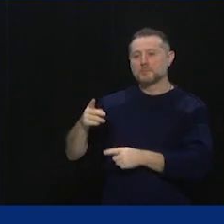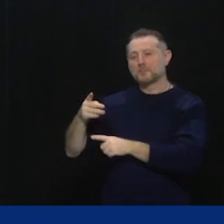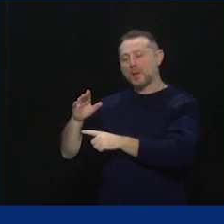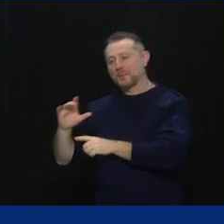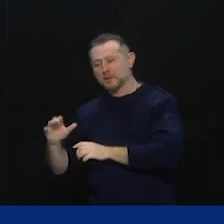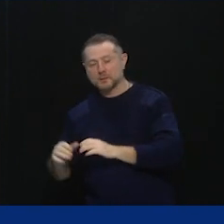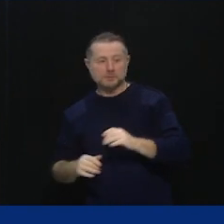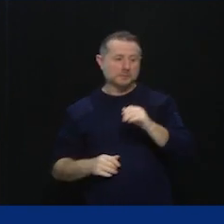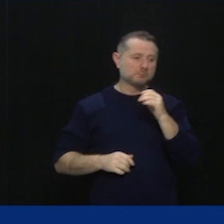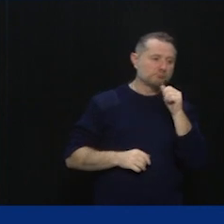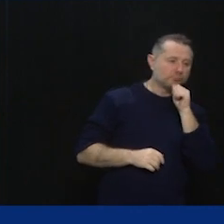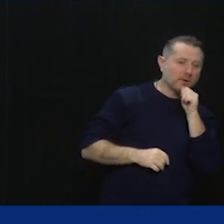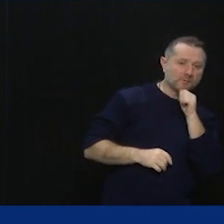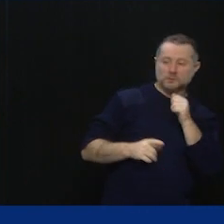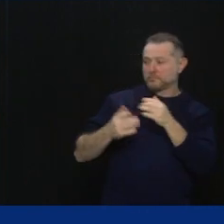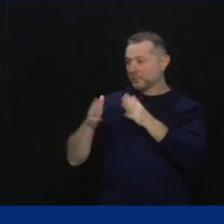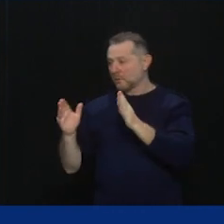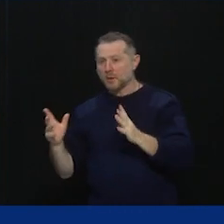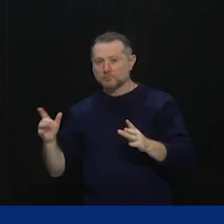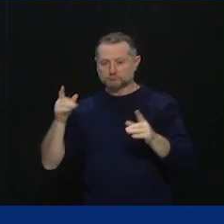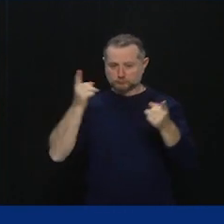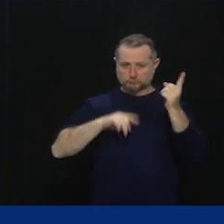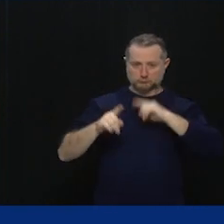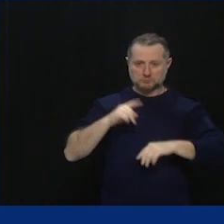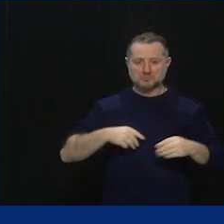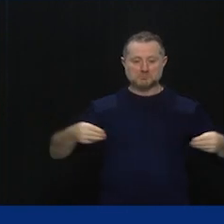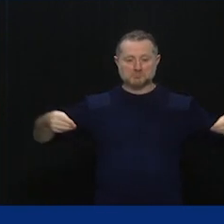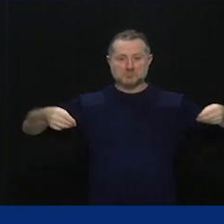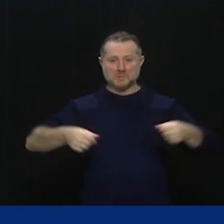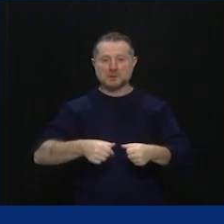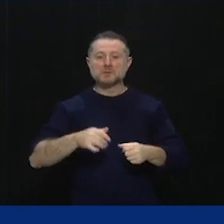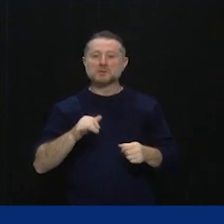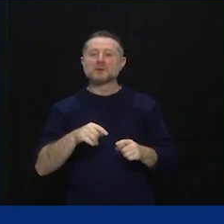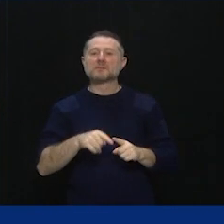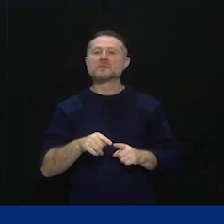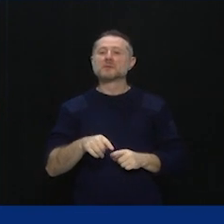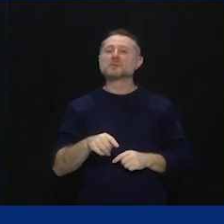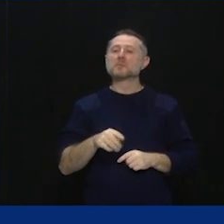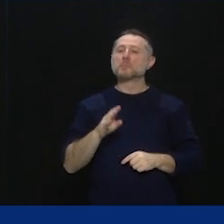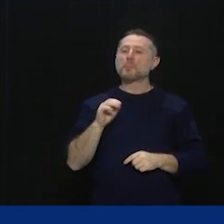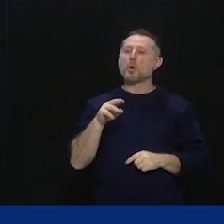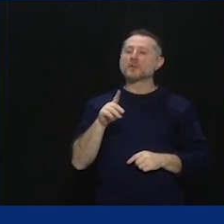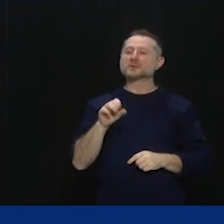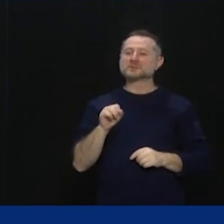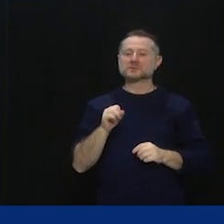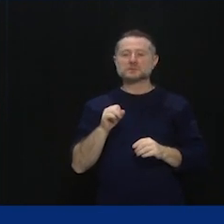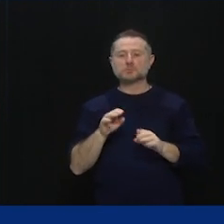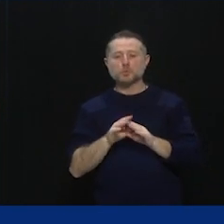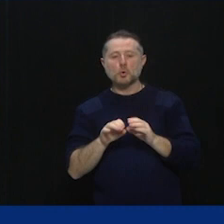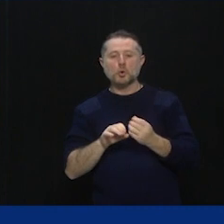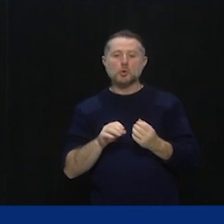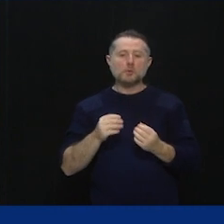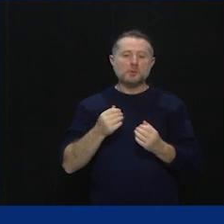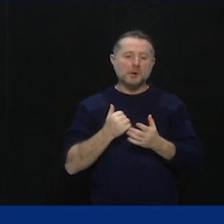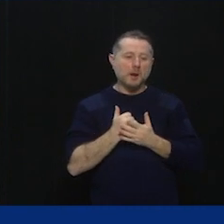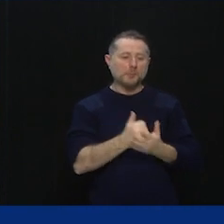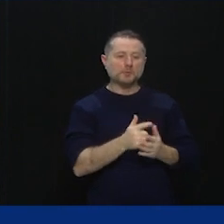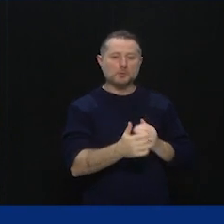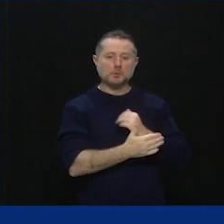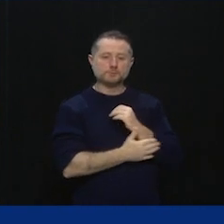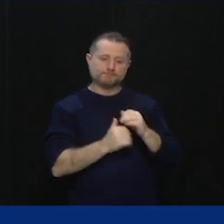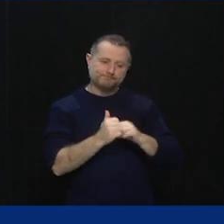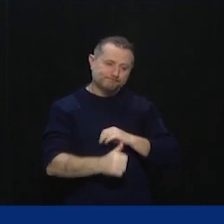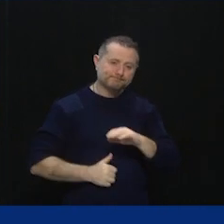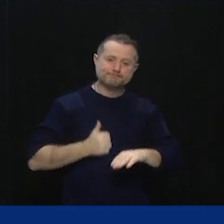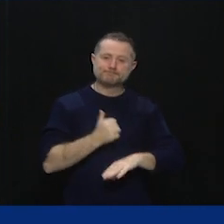that allowed the county then to create a really groundbreaking financial structure for a $35 million piece